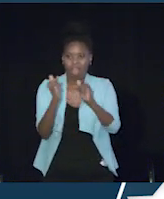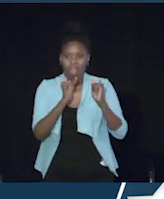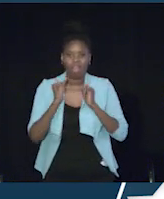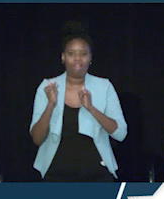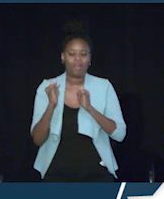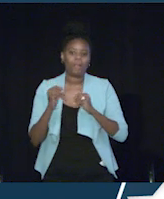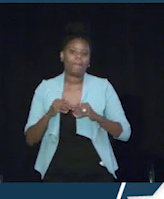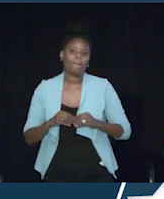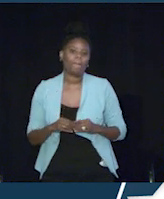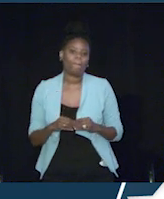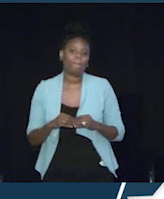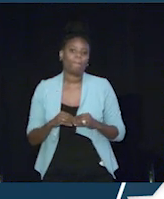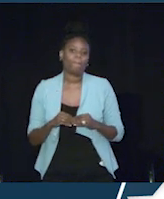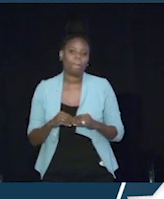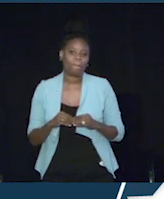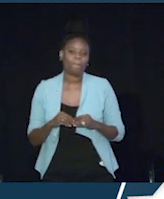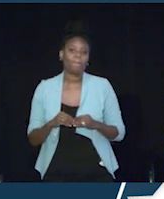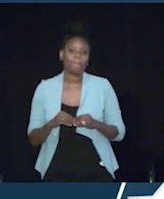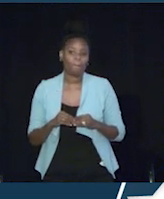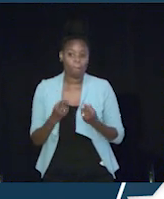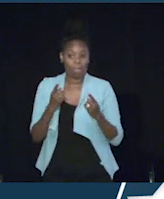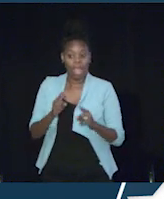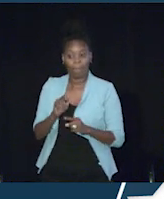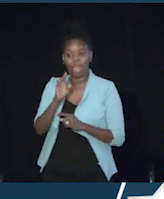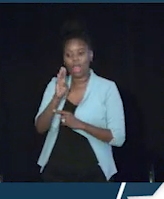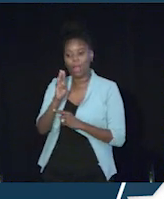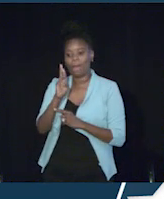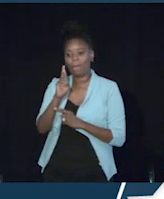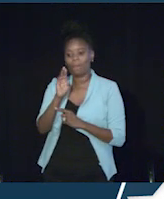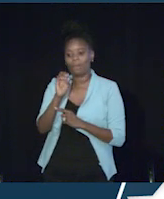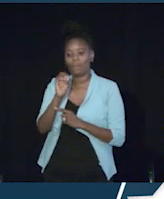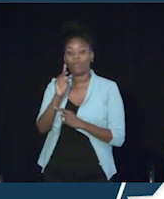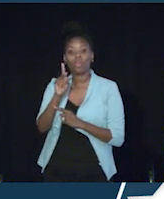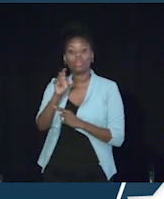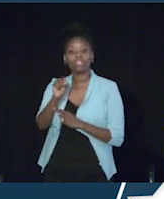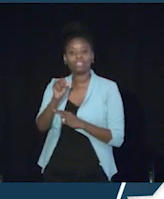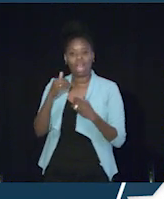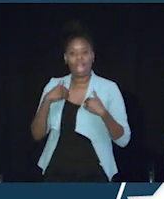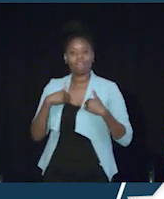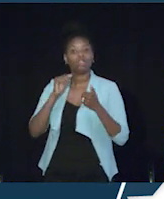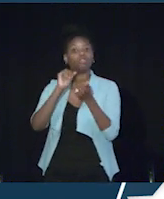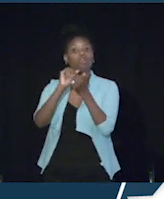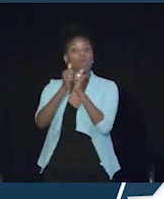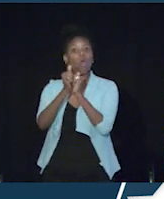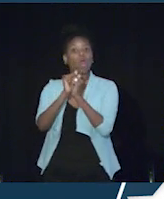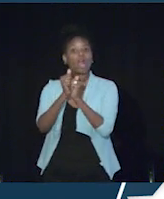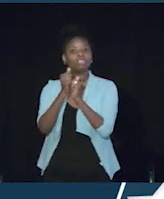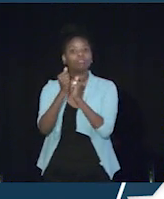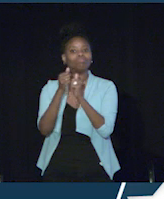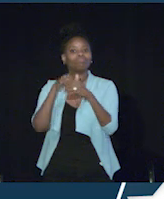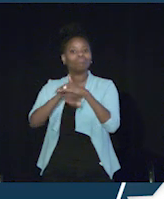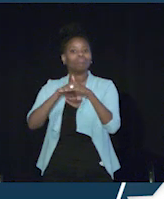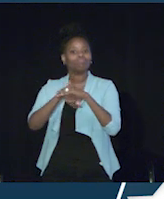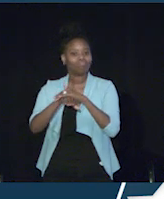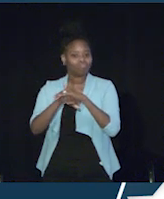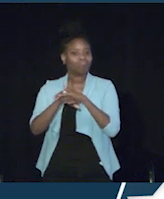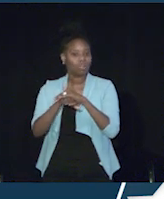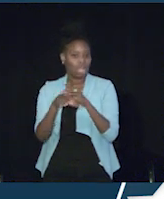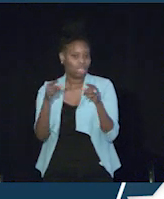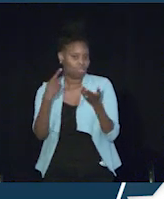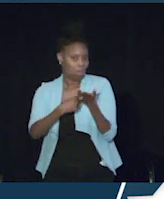I also, at Brooks, they do the adaptive sports on Fridays. Sometimes you go bowling or